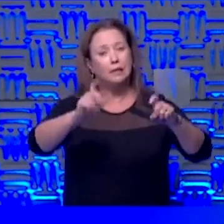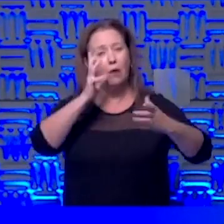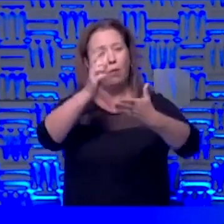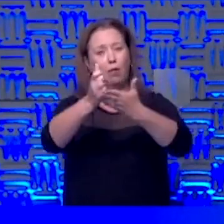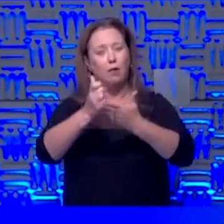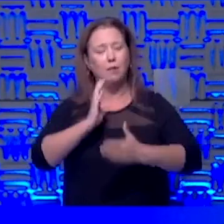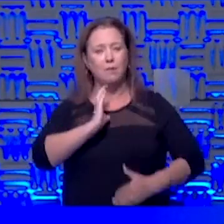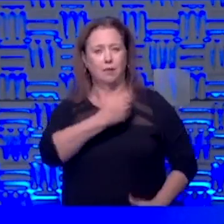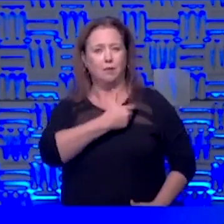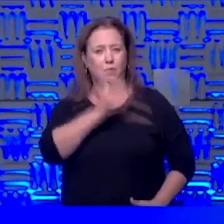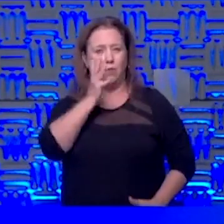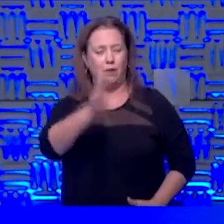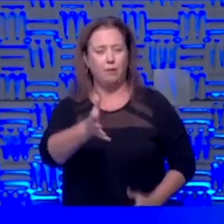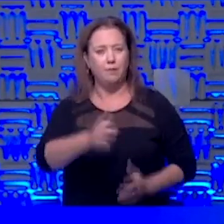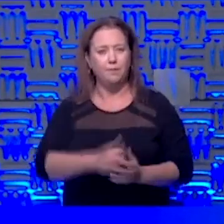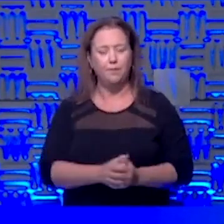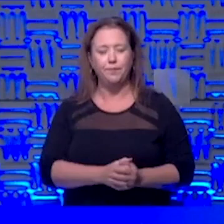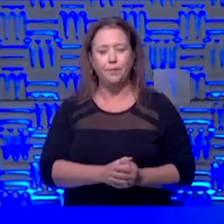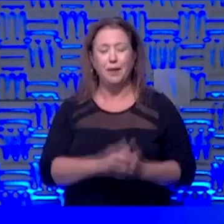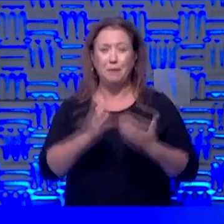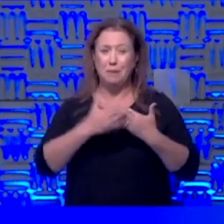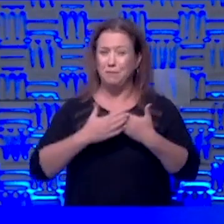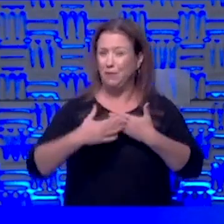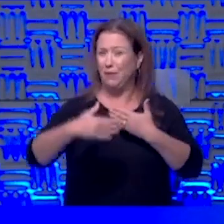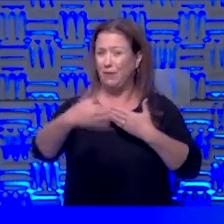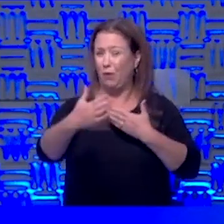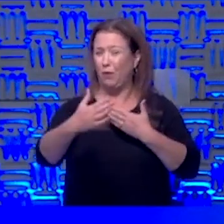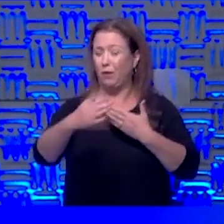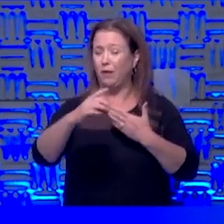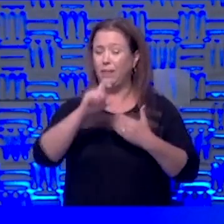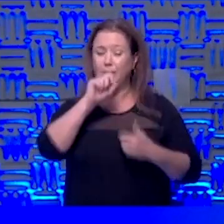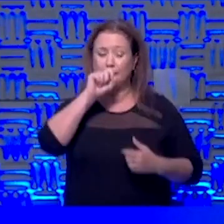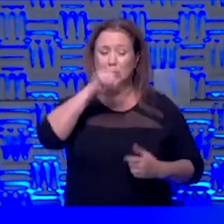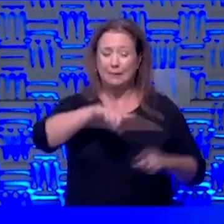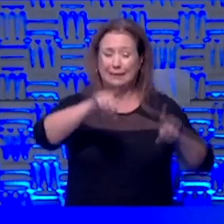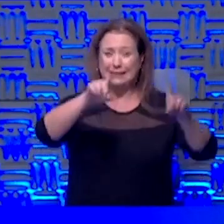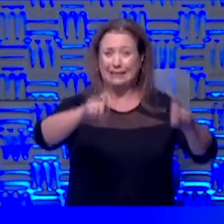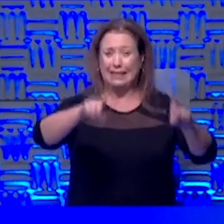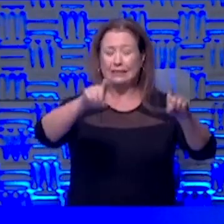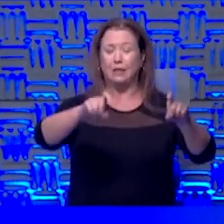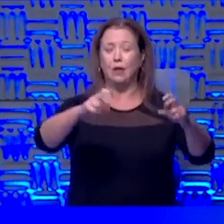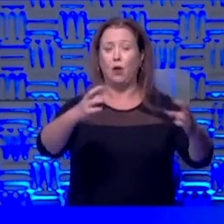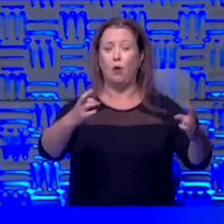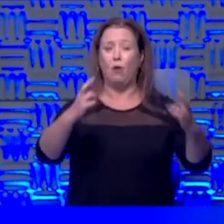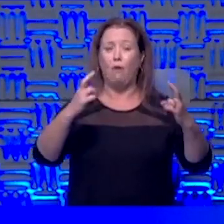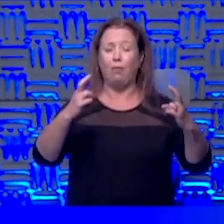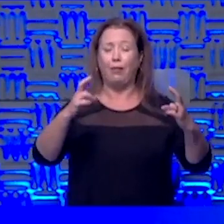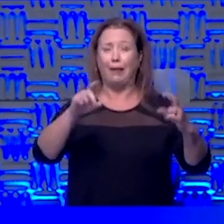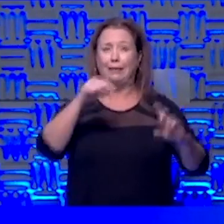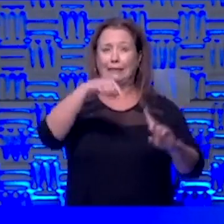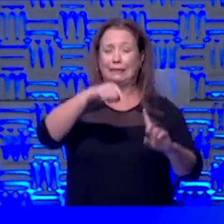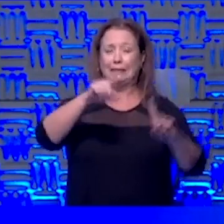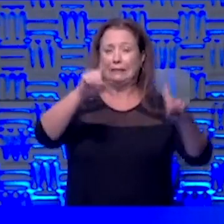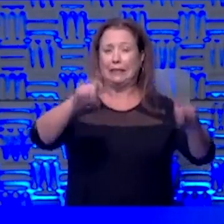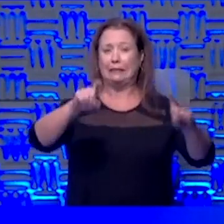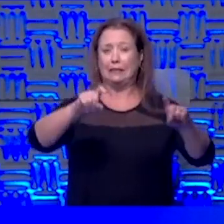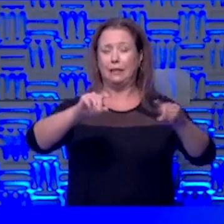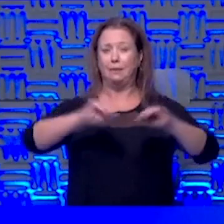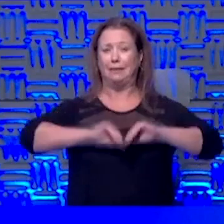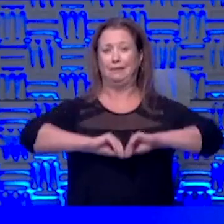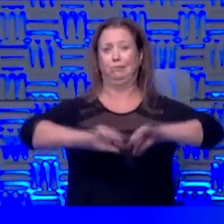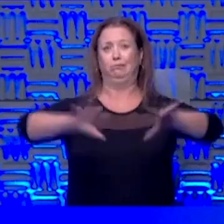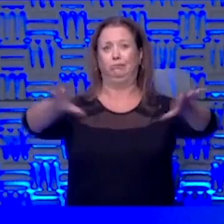helpful. But moving forward, we'll have to see. Hopefully this will be one test that can be put out